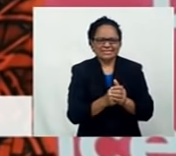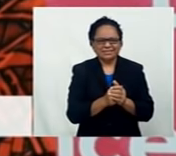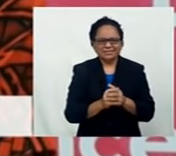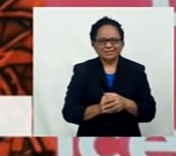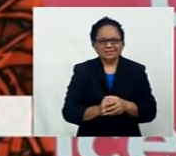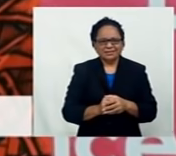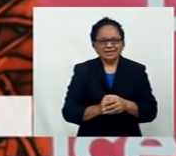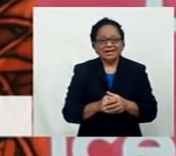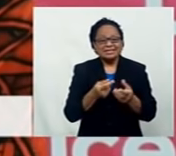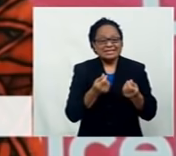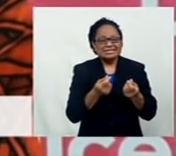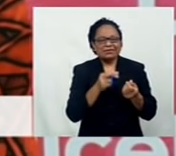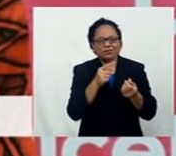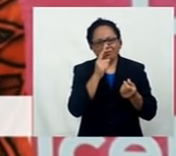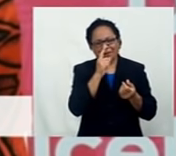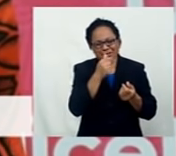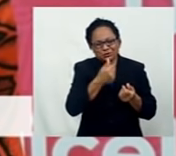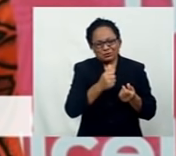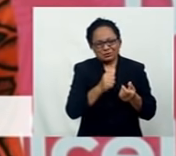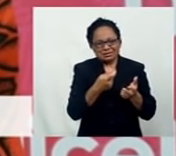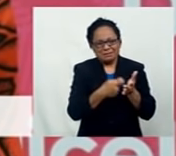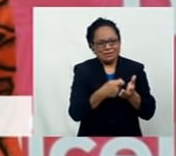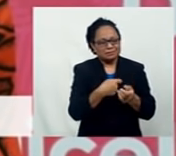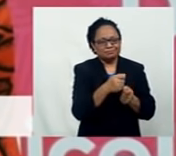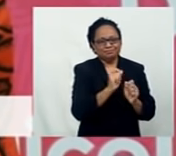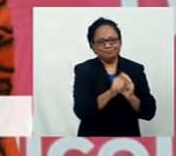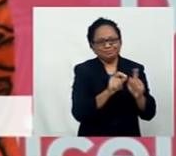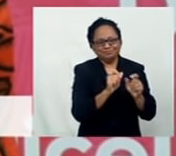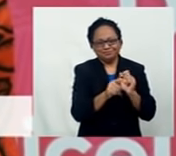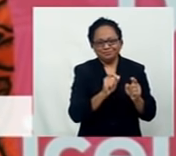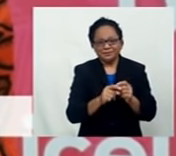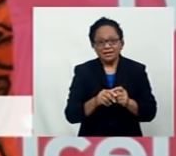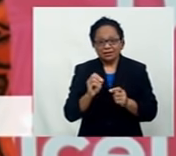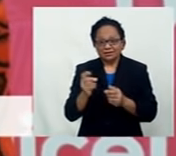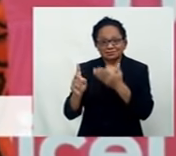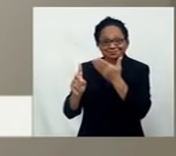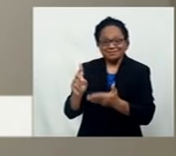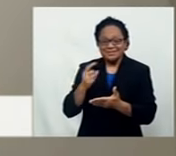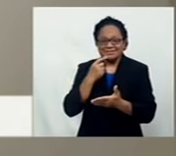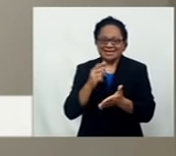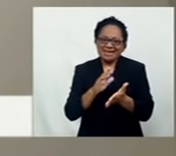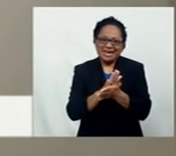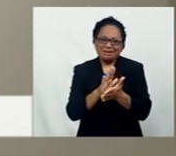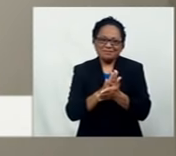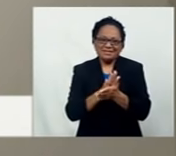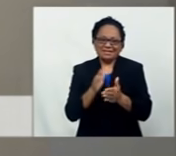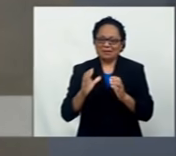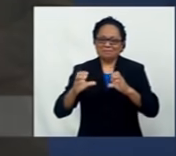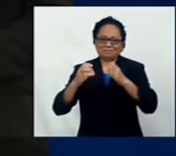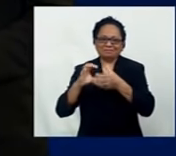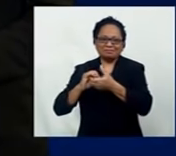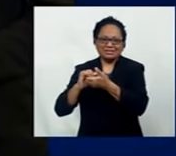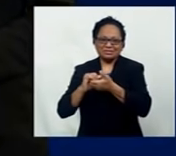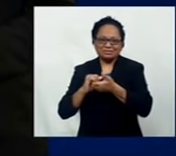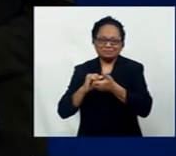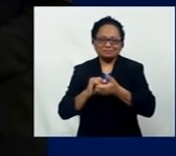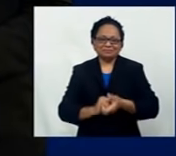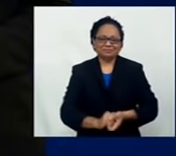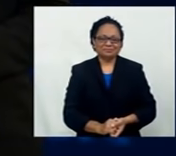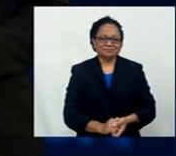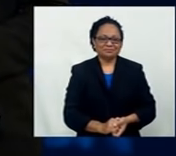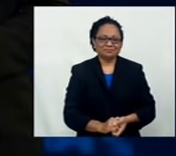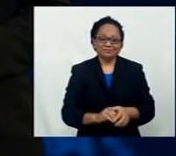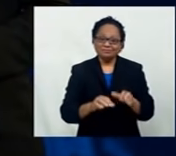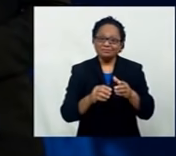transact easily and safely. Harun Ali, BSP country head, says he is delighted with this partnership. Here, the